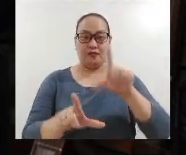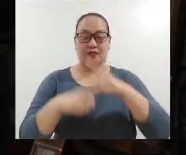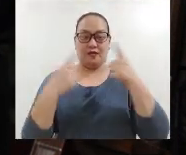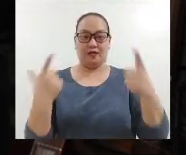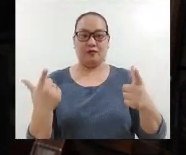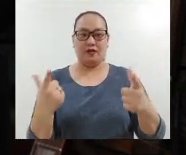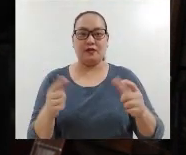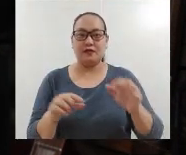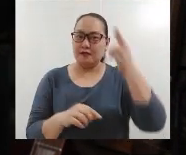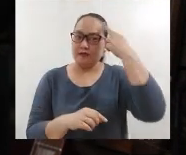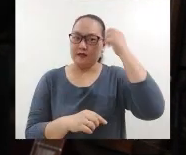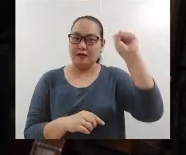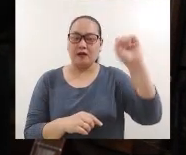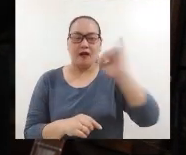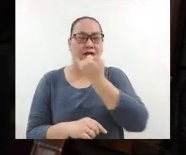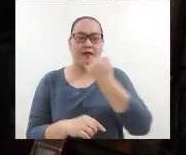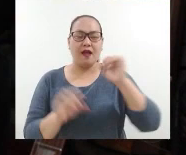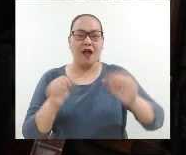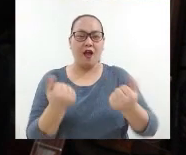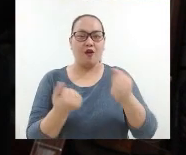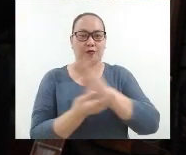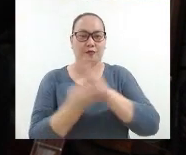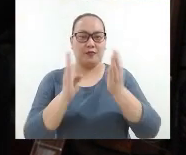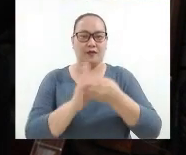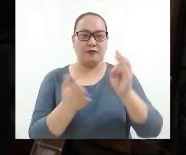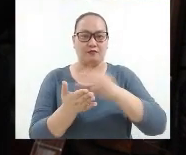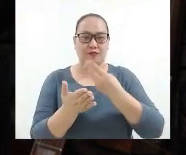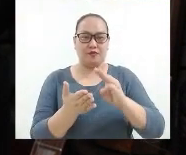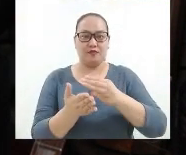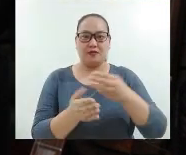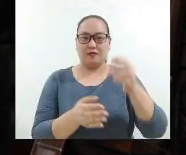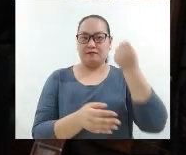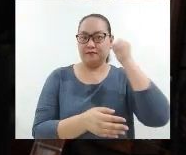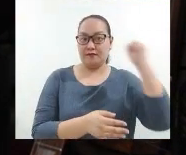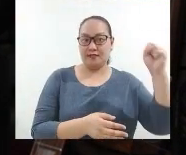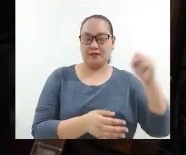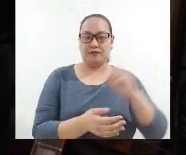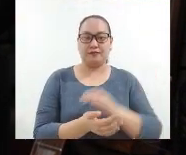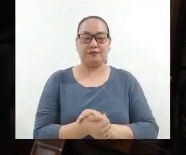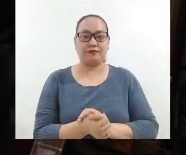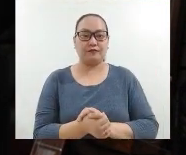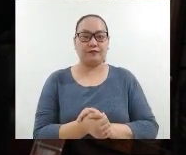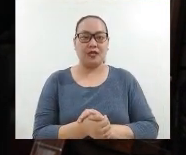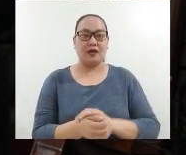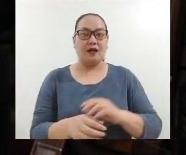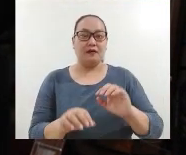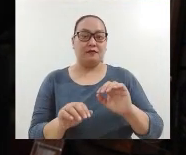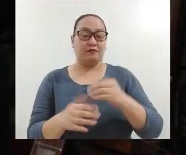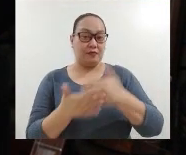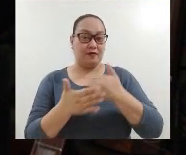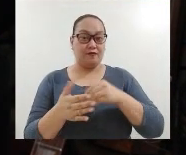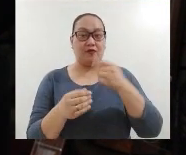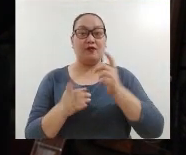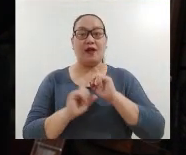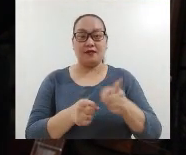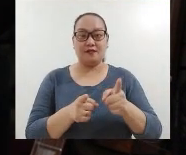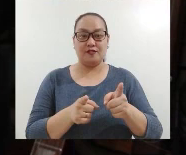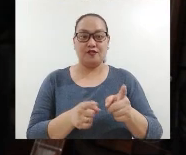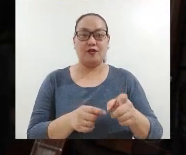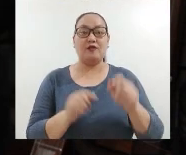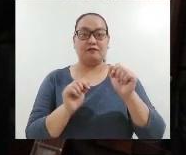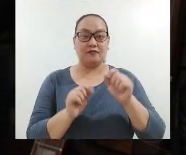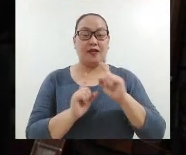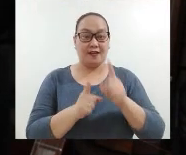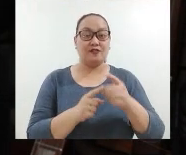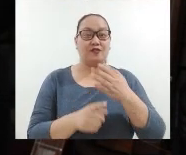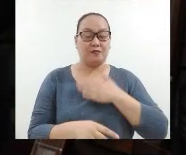po nagagawang musika ang mga tunog? Bago ko sagutin ang tanong mo, Nan, sagutin niyo muna ang katanungan ko.